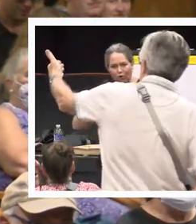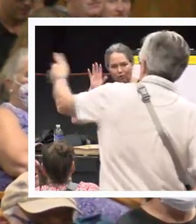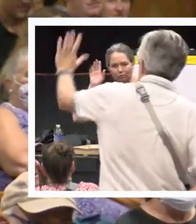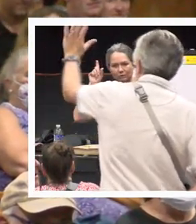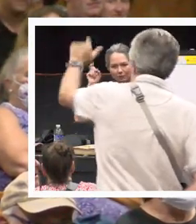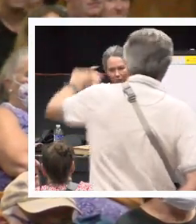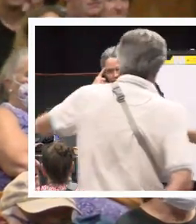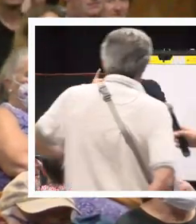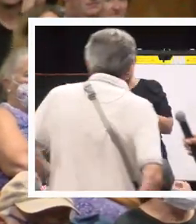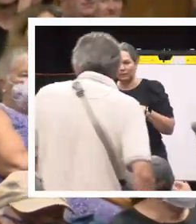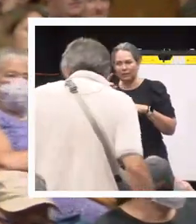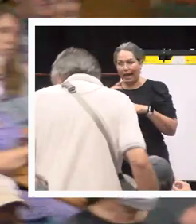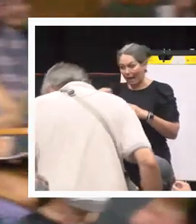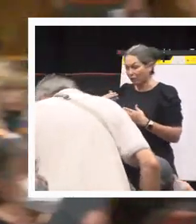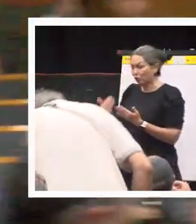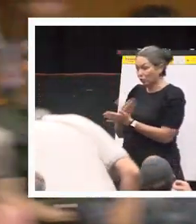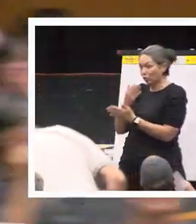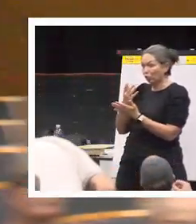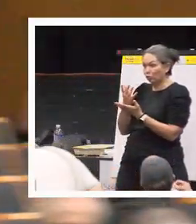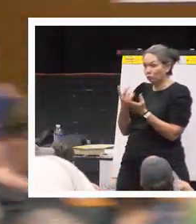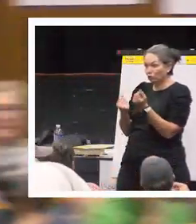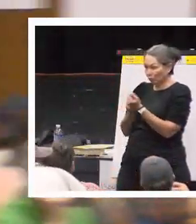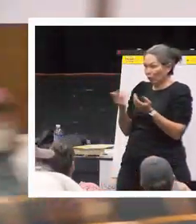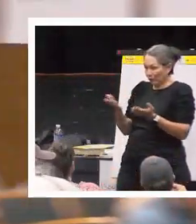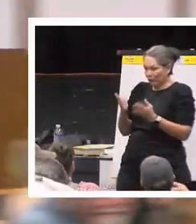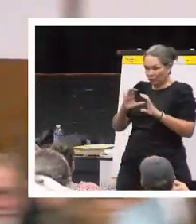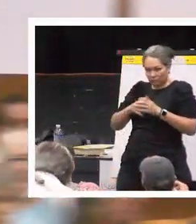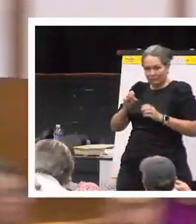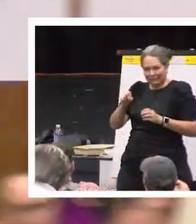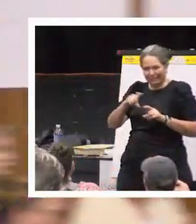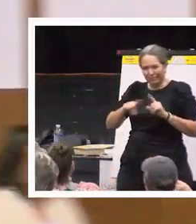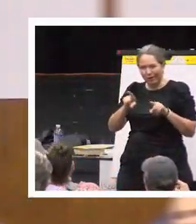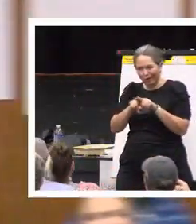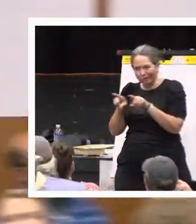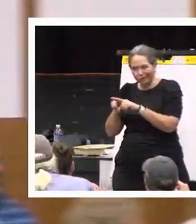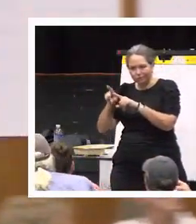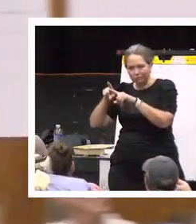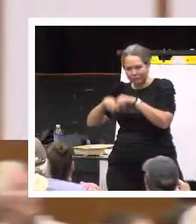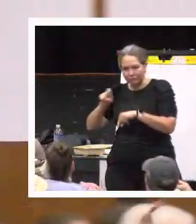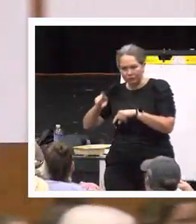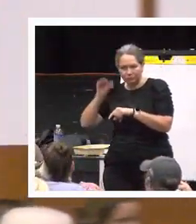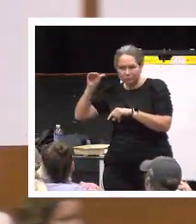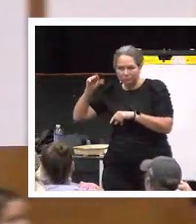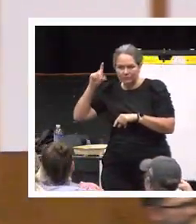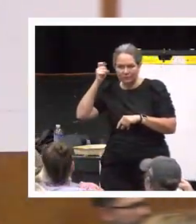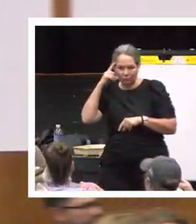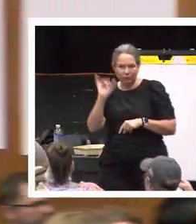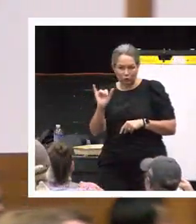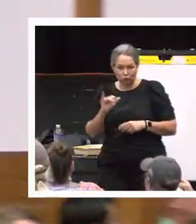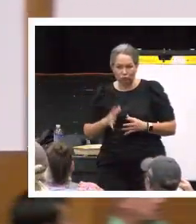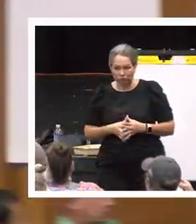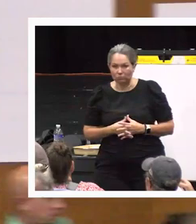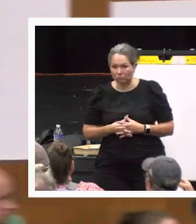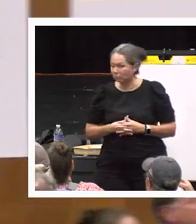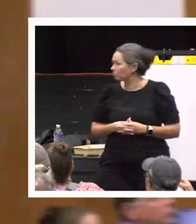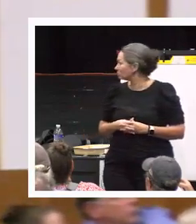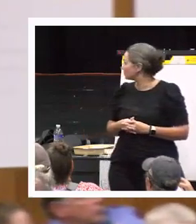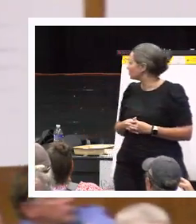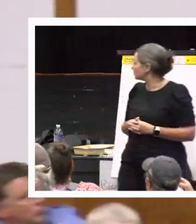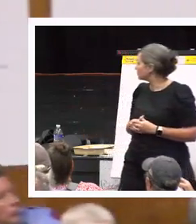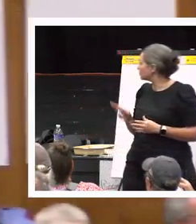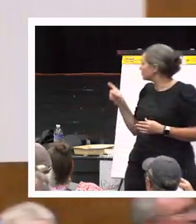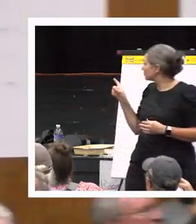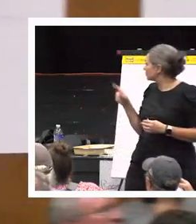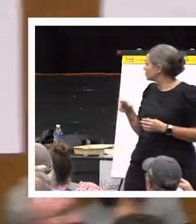soliciting new voices. Thank you so much. We have some comment from people on the Zoom.